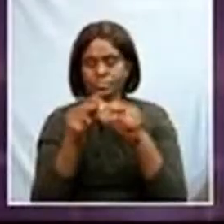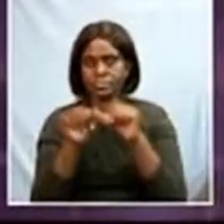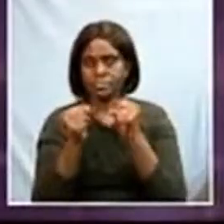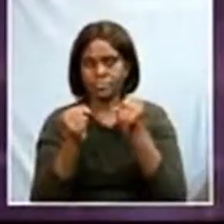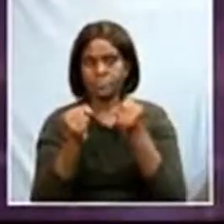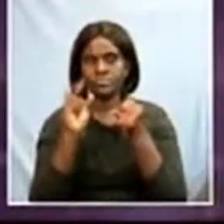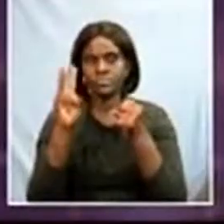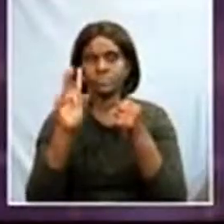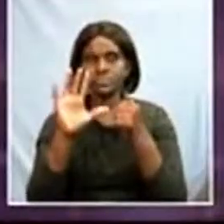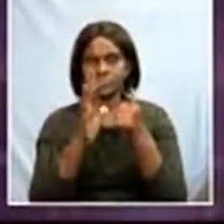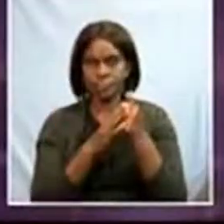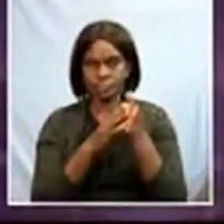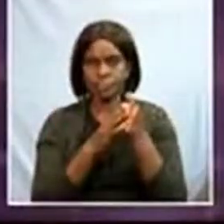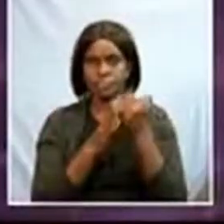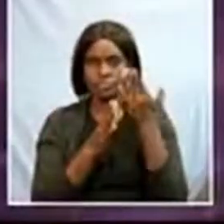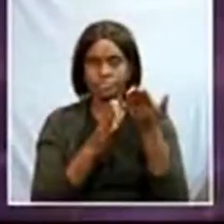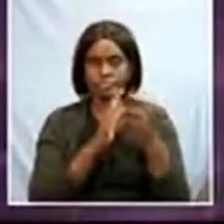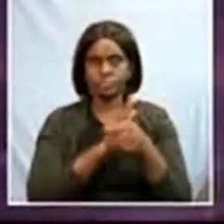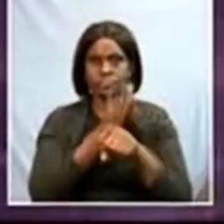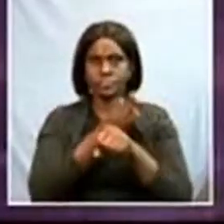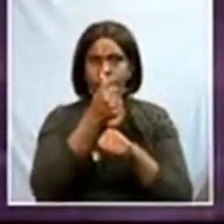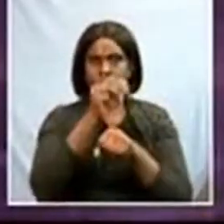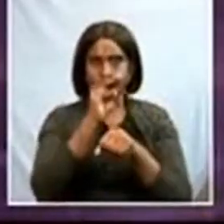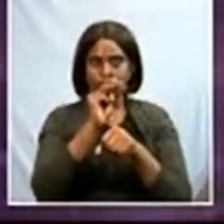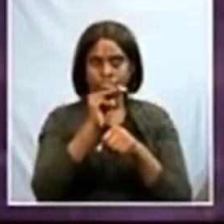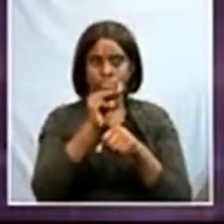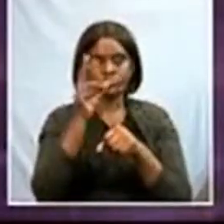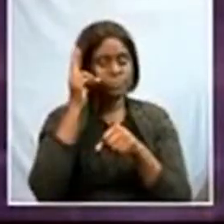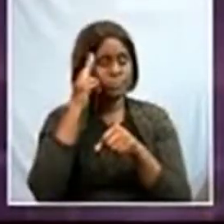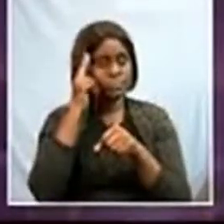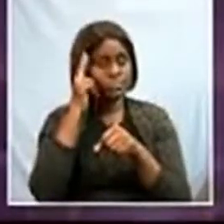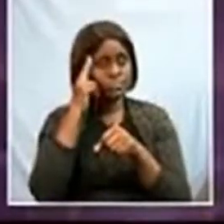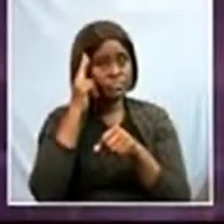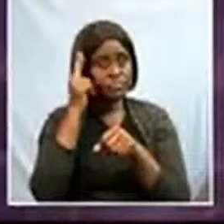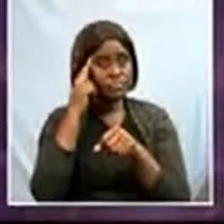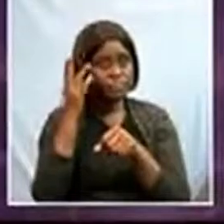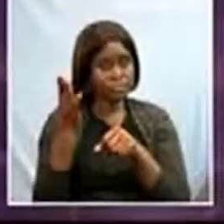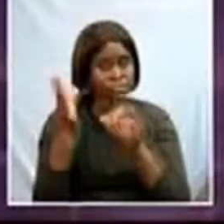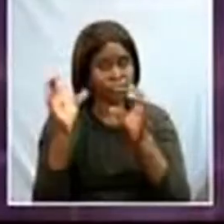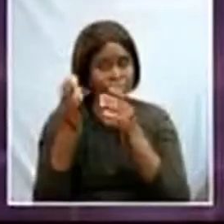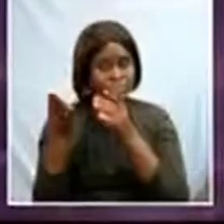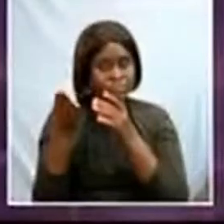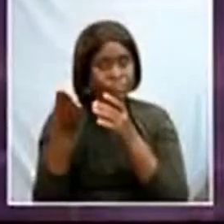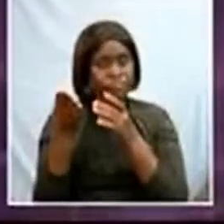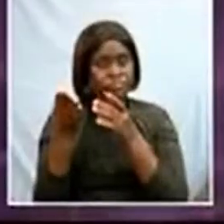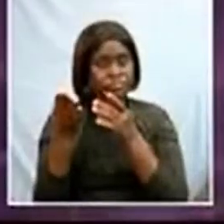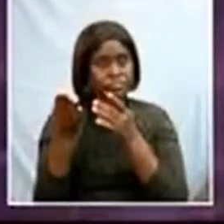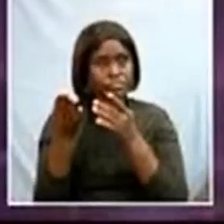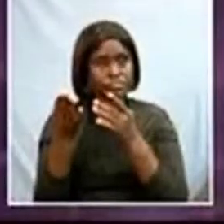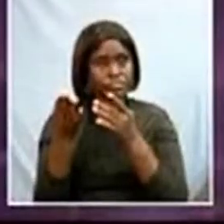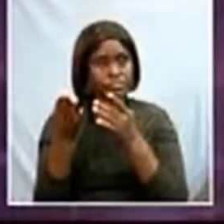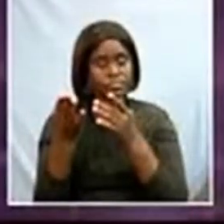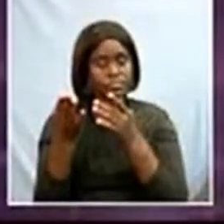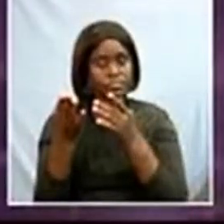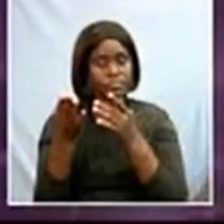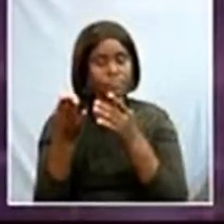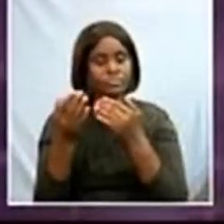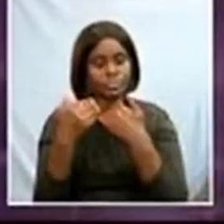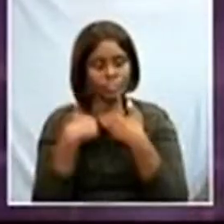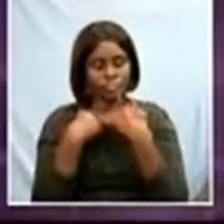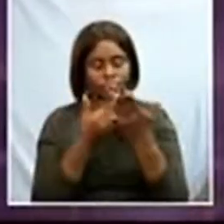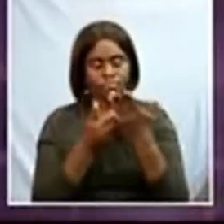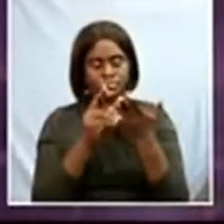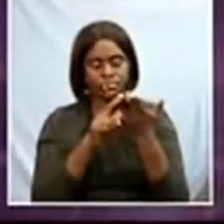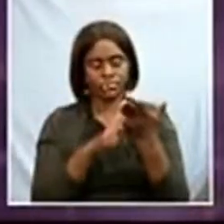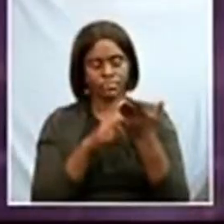and we'll be back after 10 minutes or so. Remember, the committee which is considering this